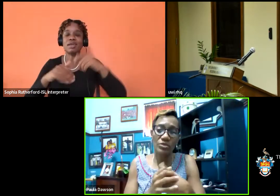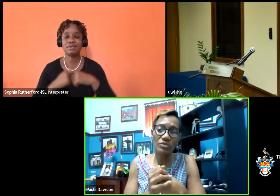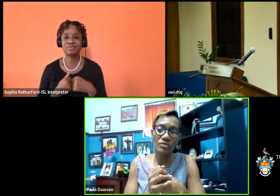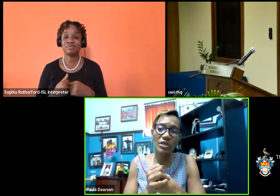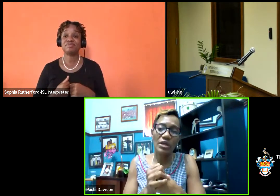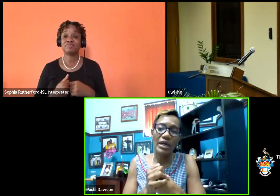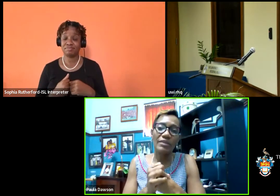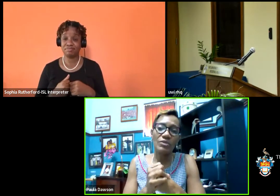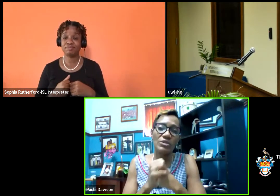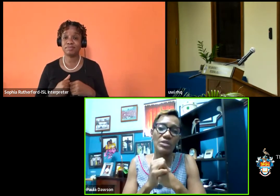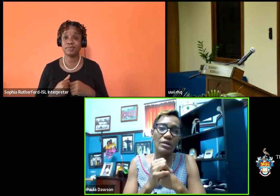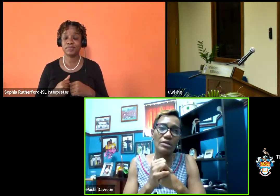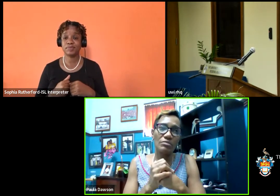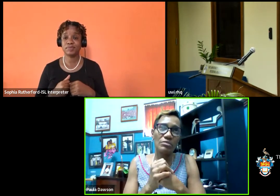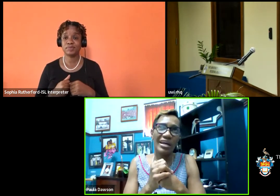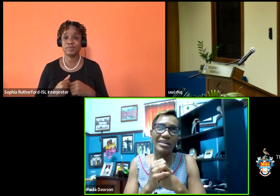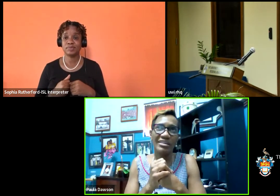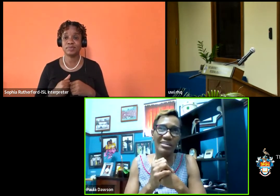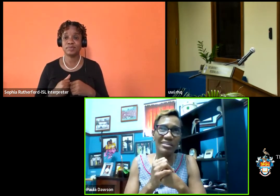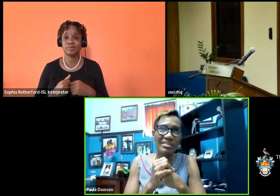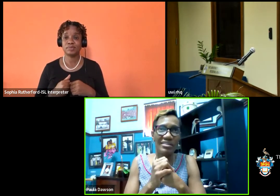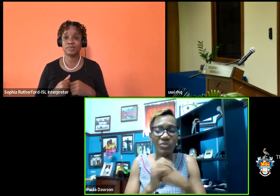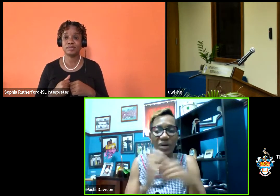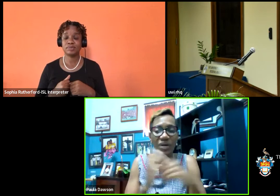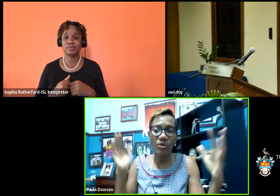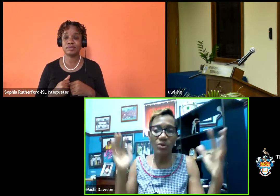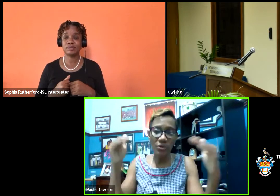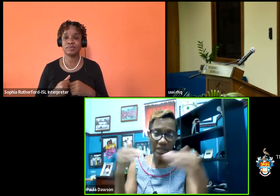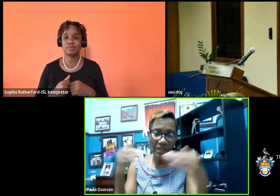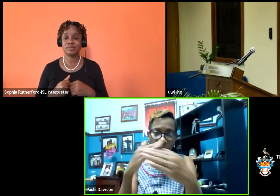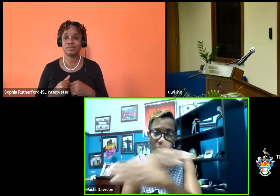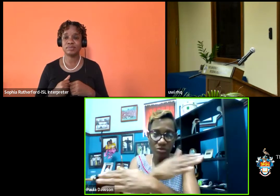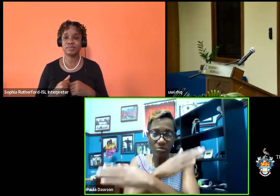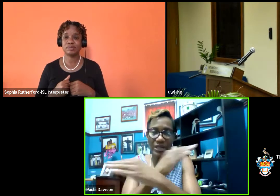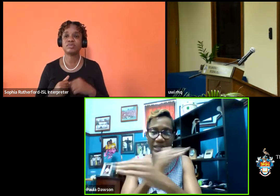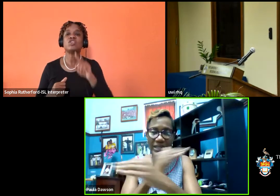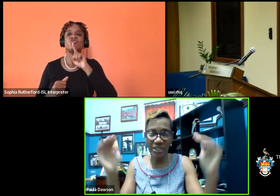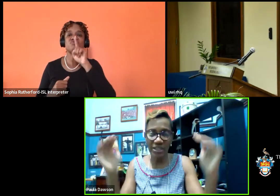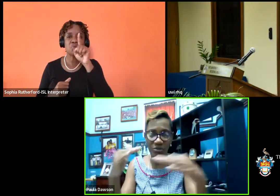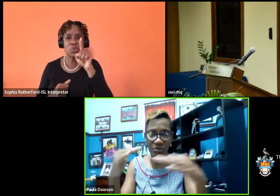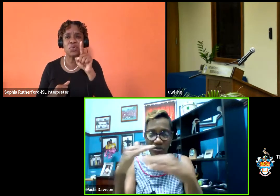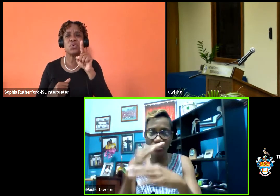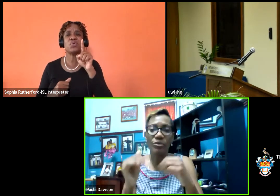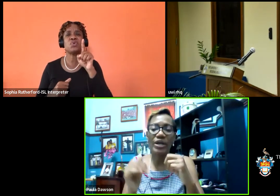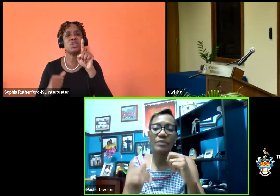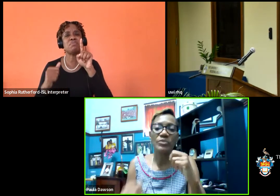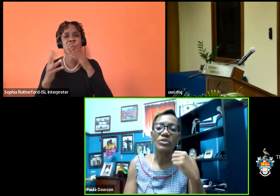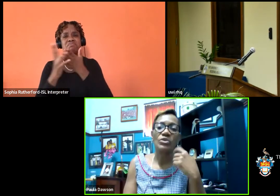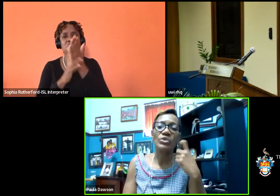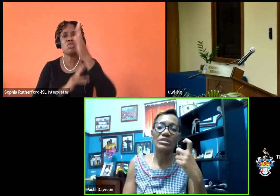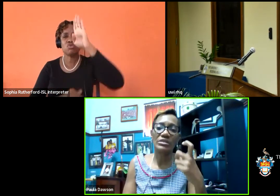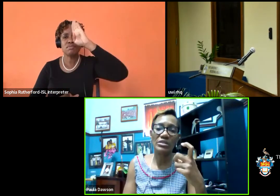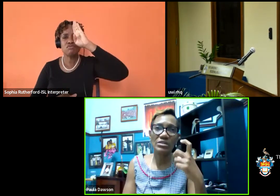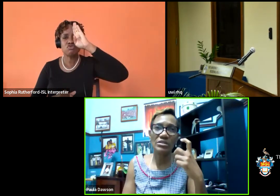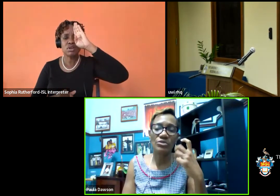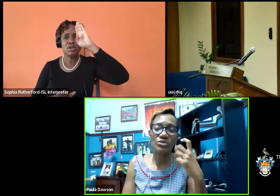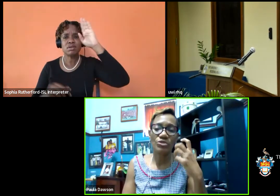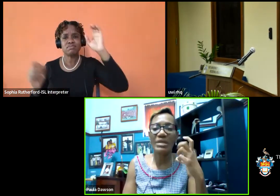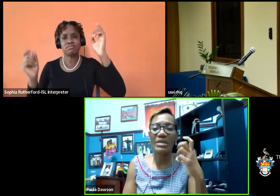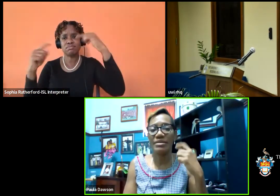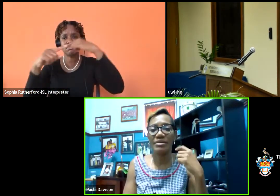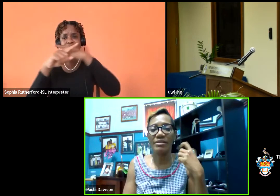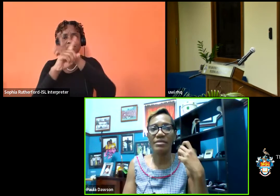cranial nerves. And those are kind of, although they go through the brain, the channels go through the brain, you can